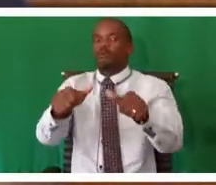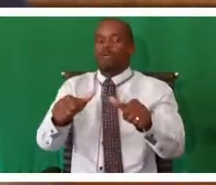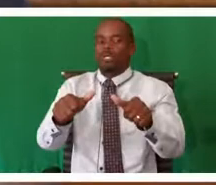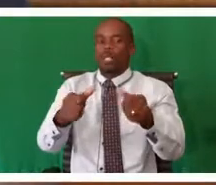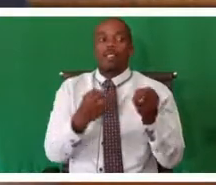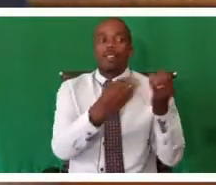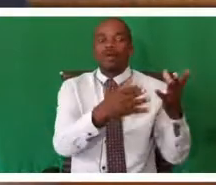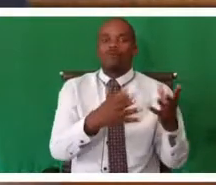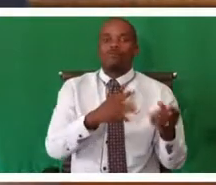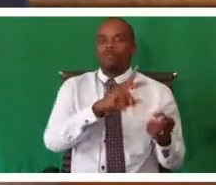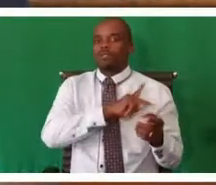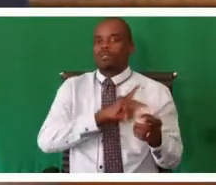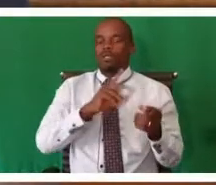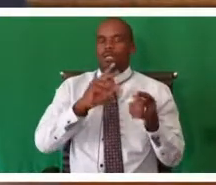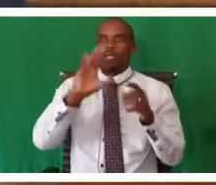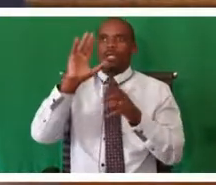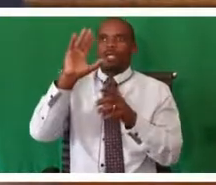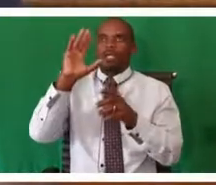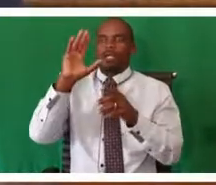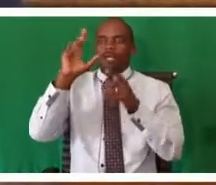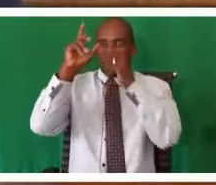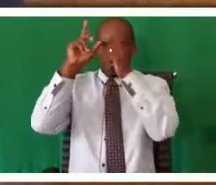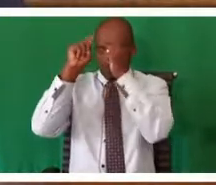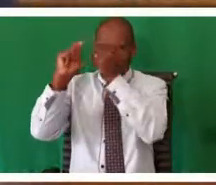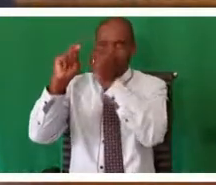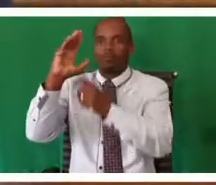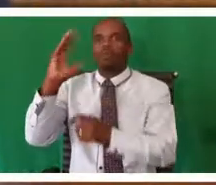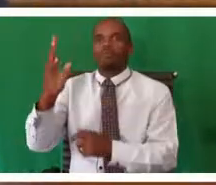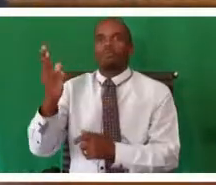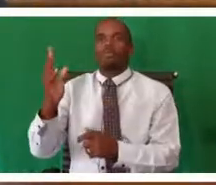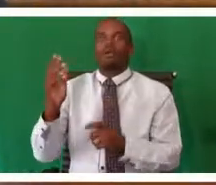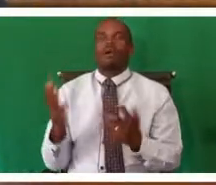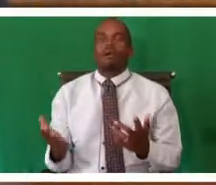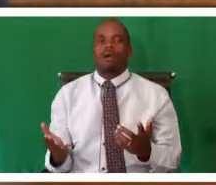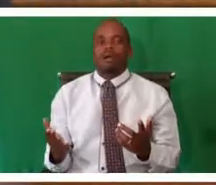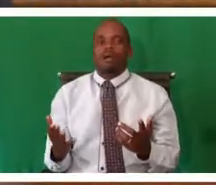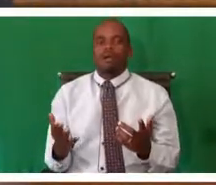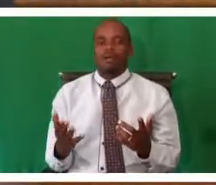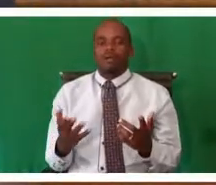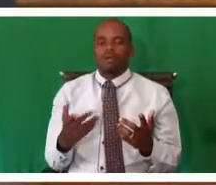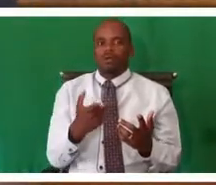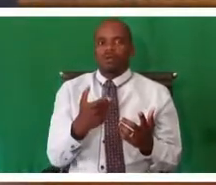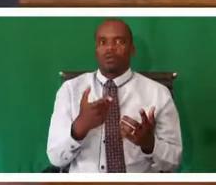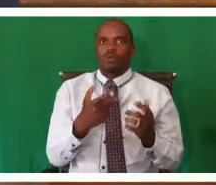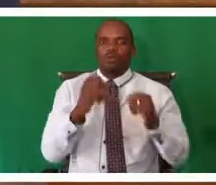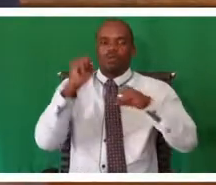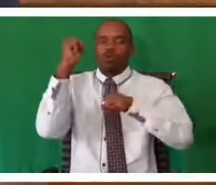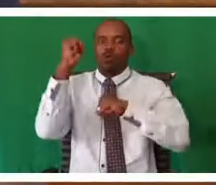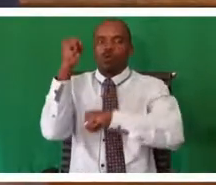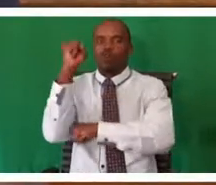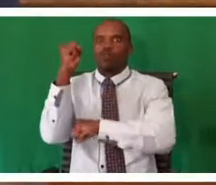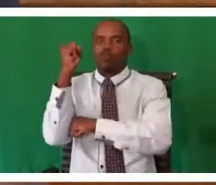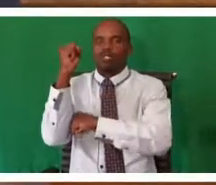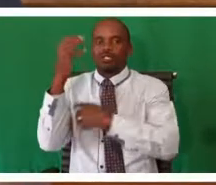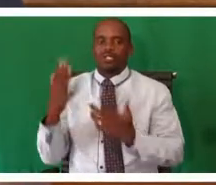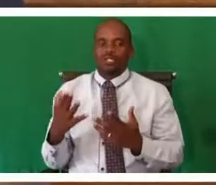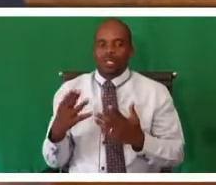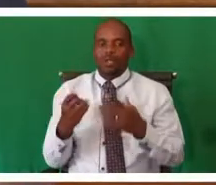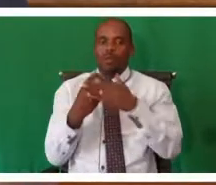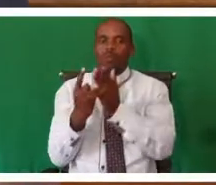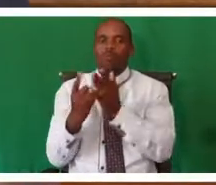to give her reflection in terms of the manner in which the official opening and the state of the province has